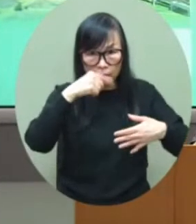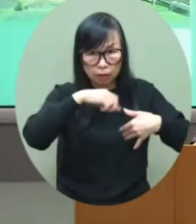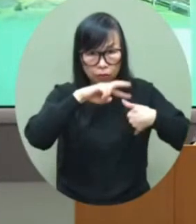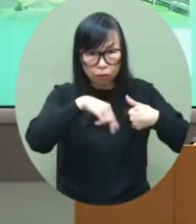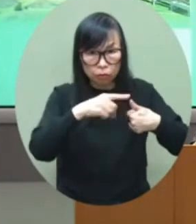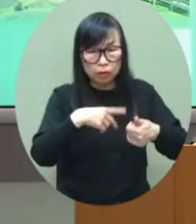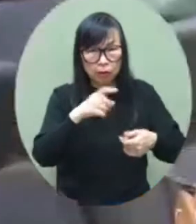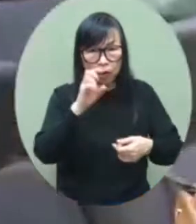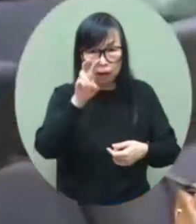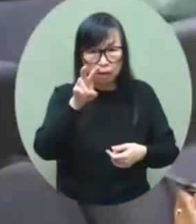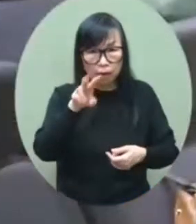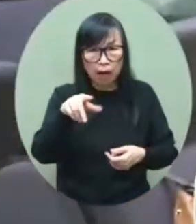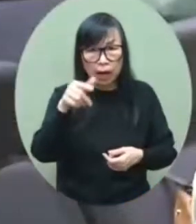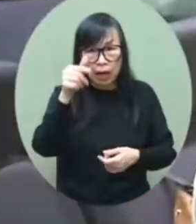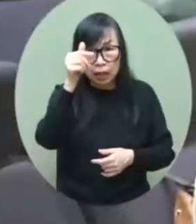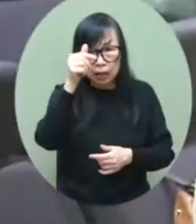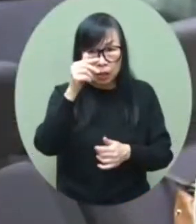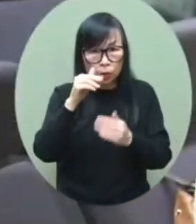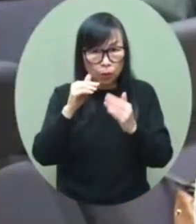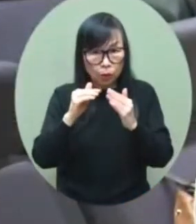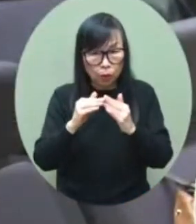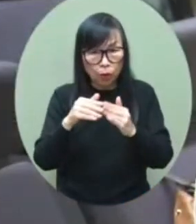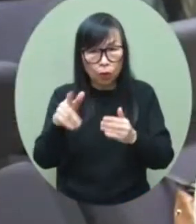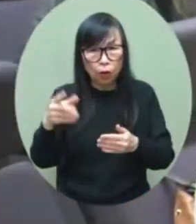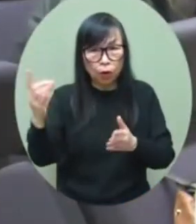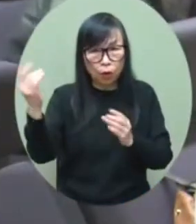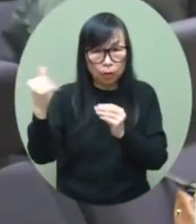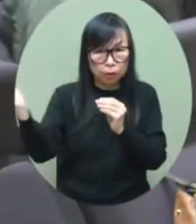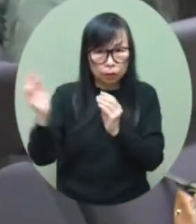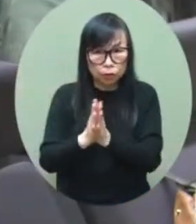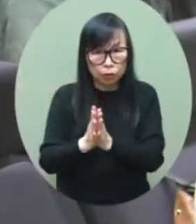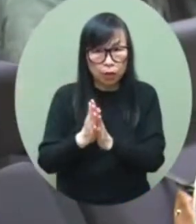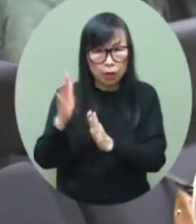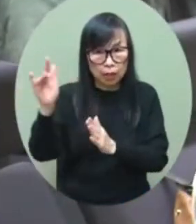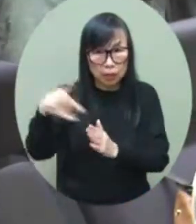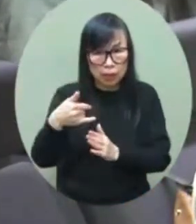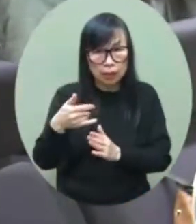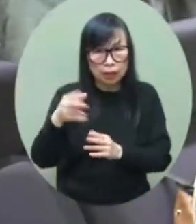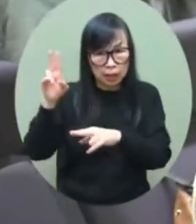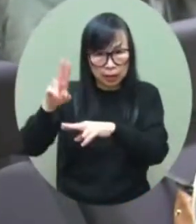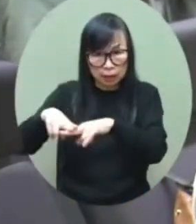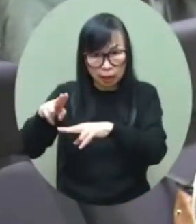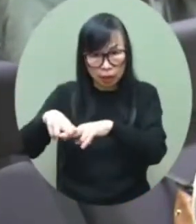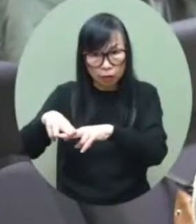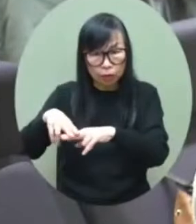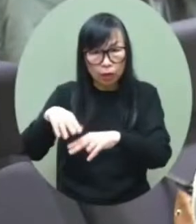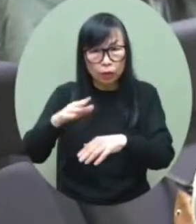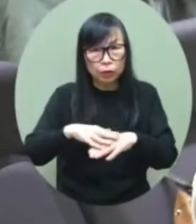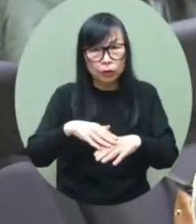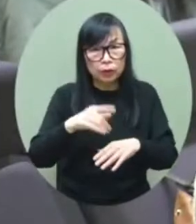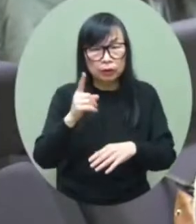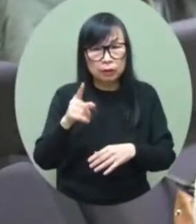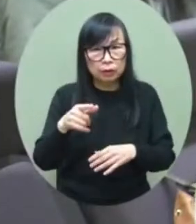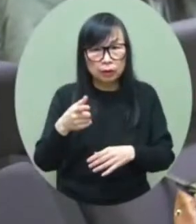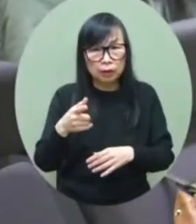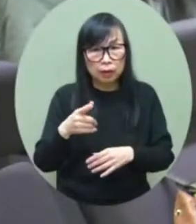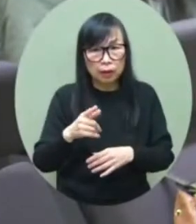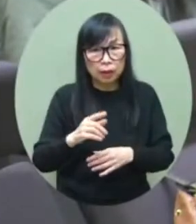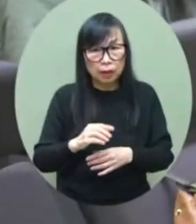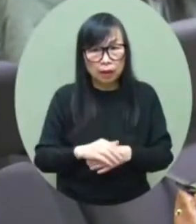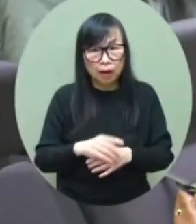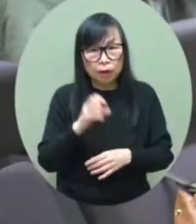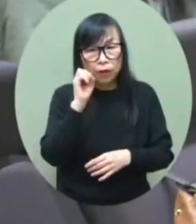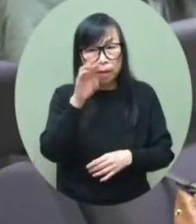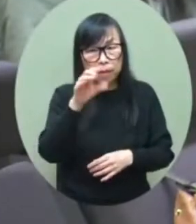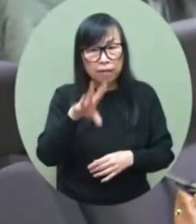About removing the PCR test requirement in the CSB website, we see that the most